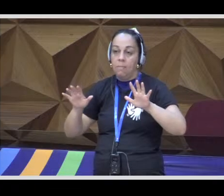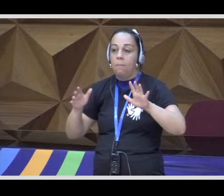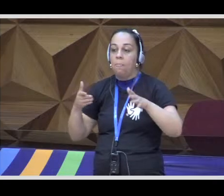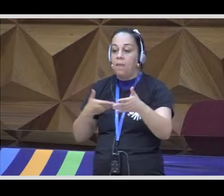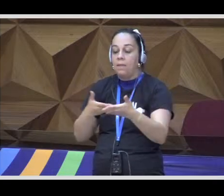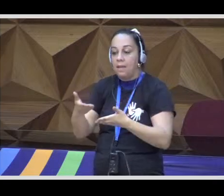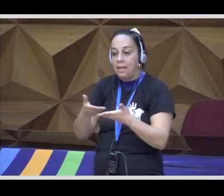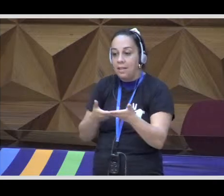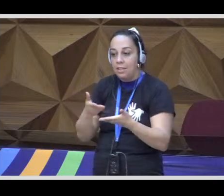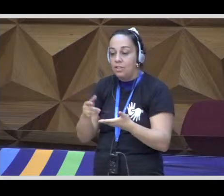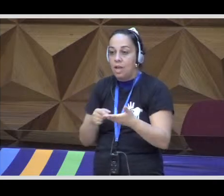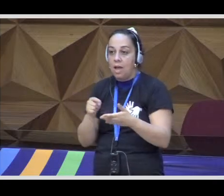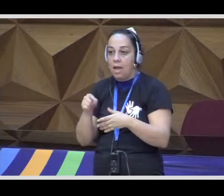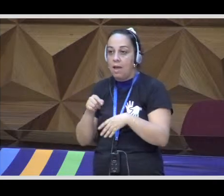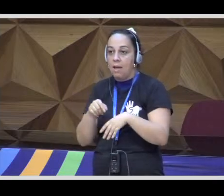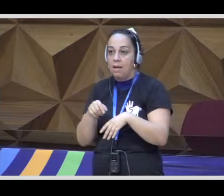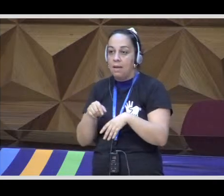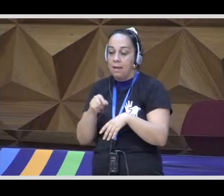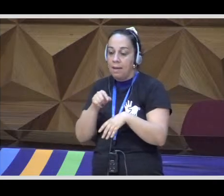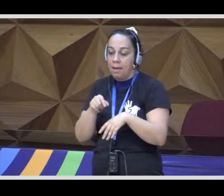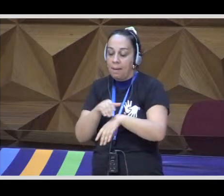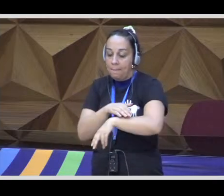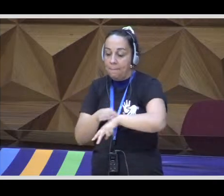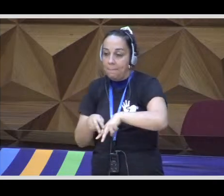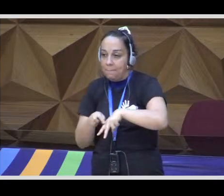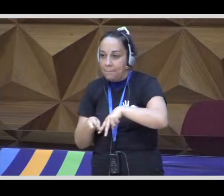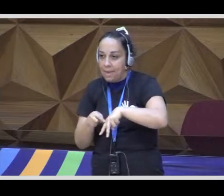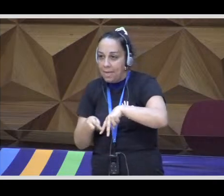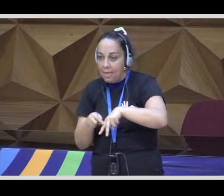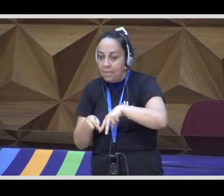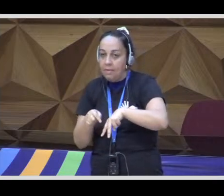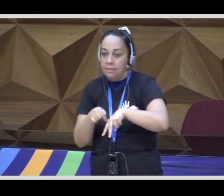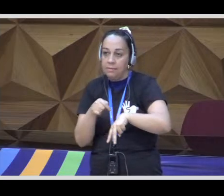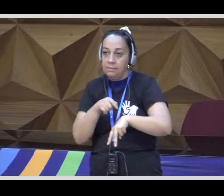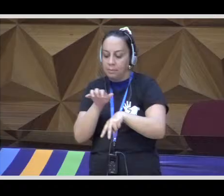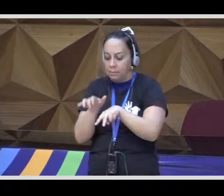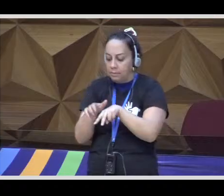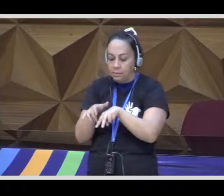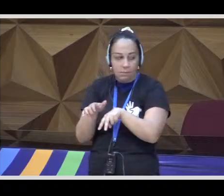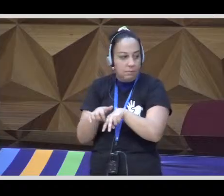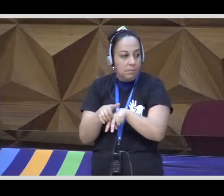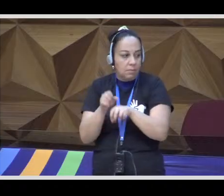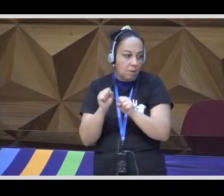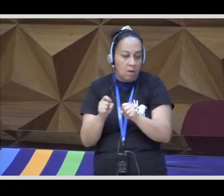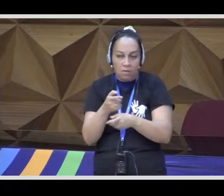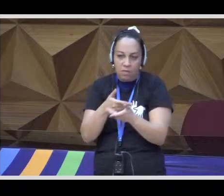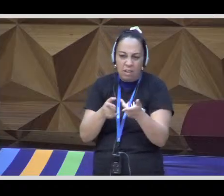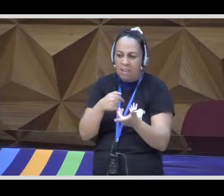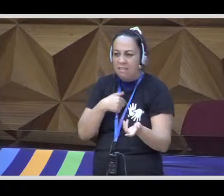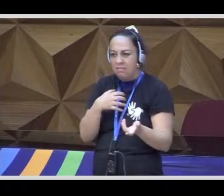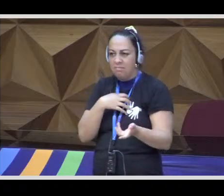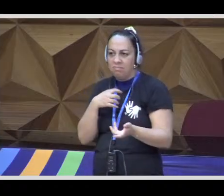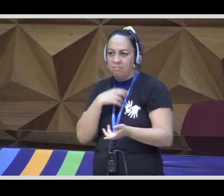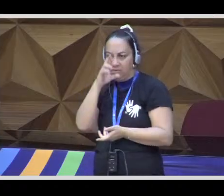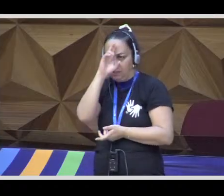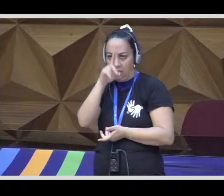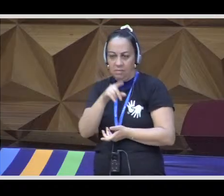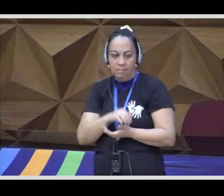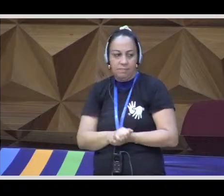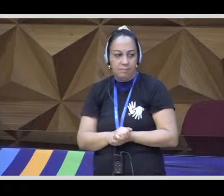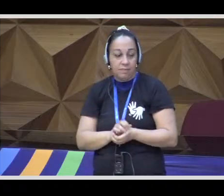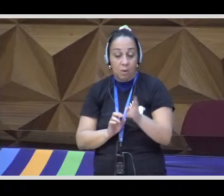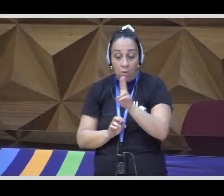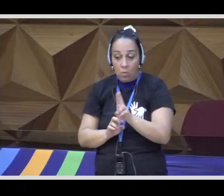People didn't really like that. That felt a bit weird. So, but things where you use the controller in a closer to yourself